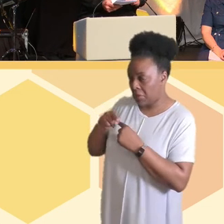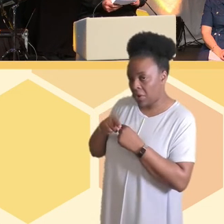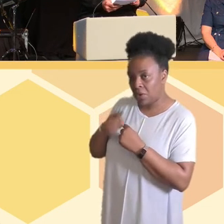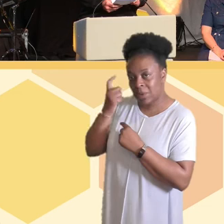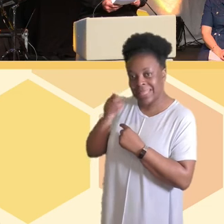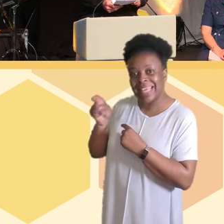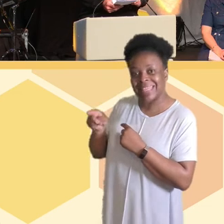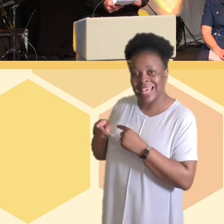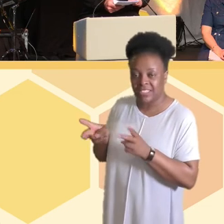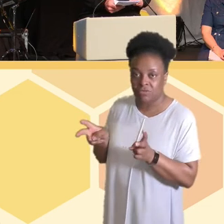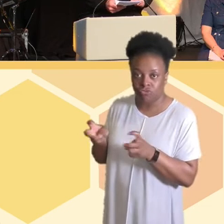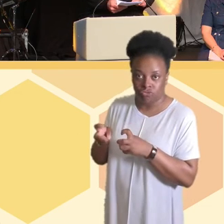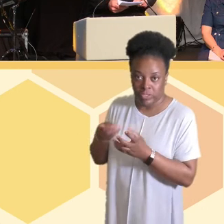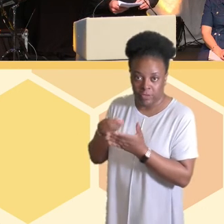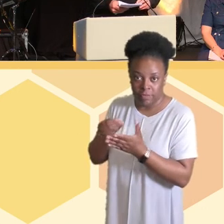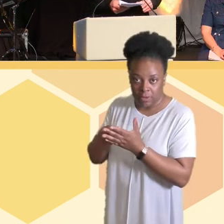restricted funds.